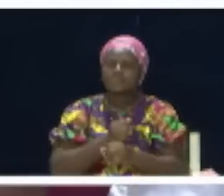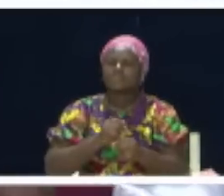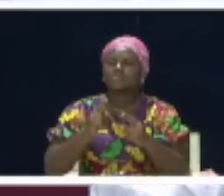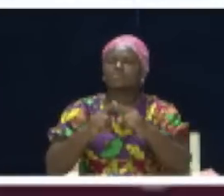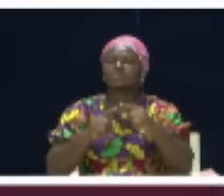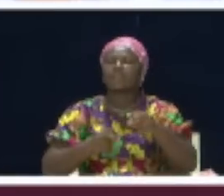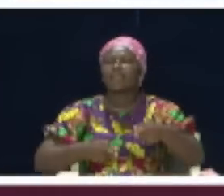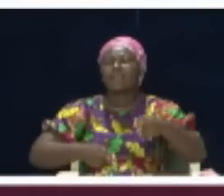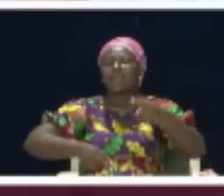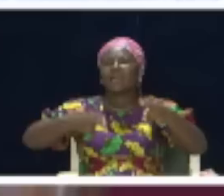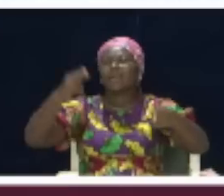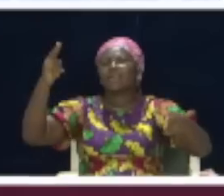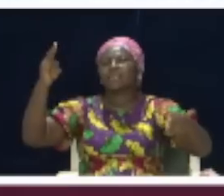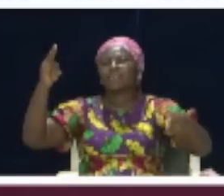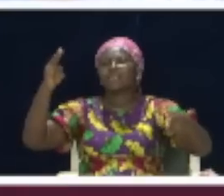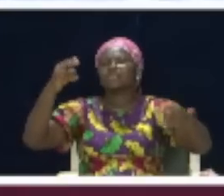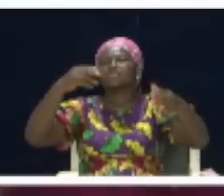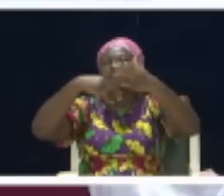highest